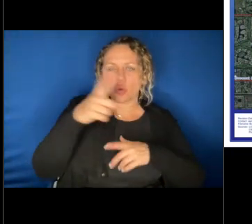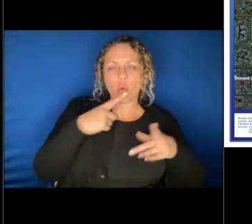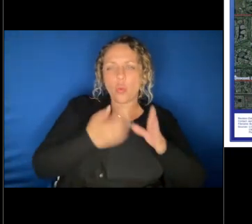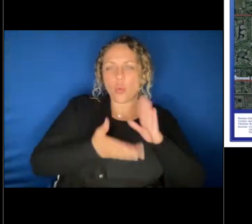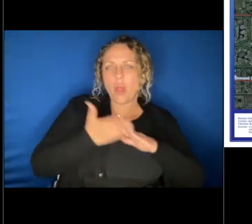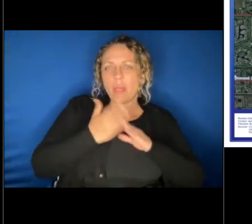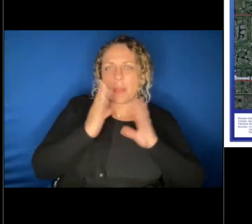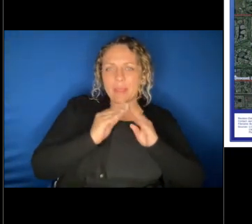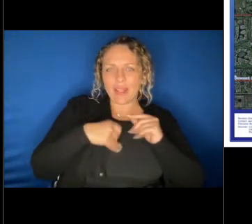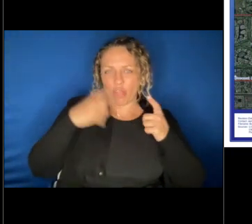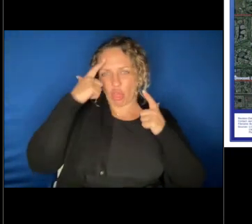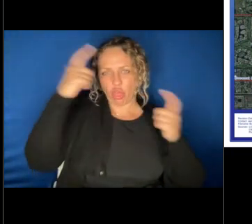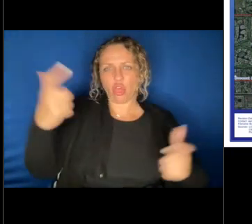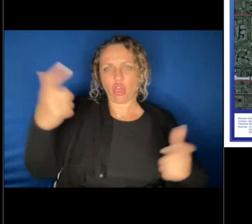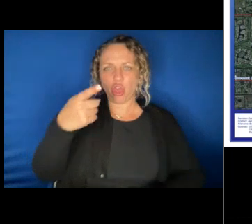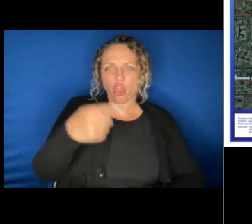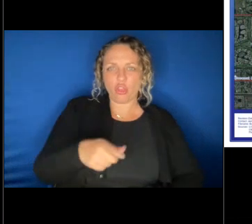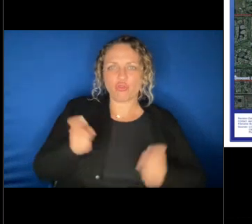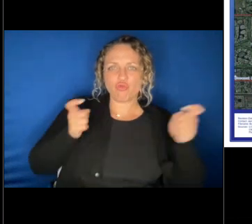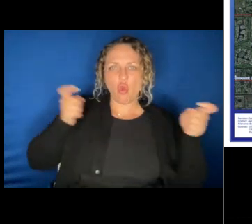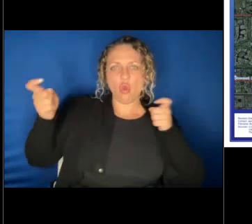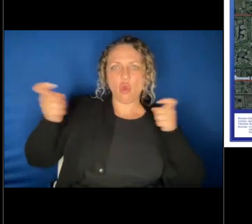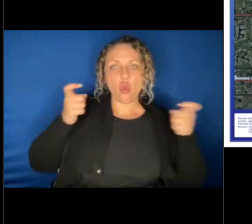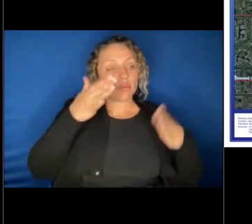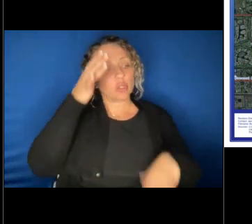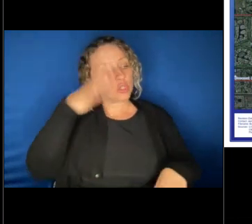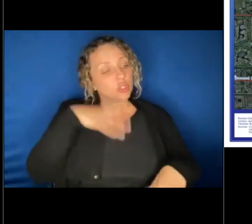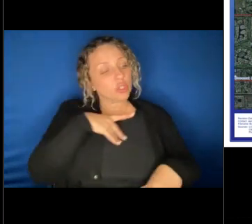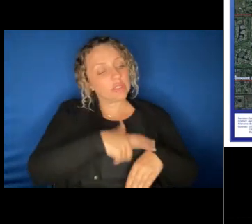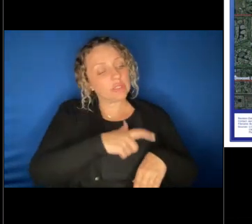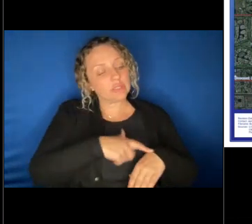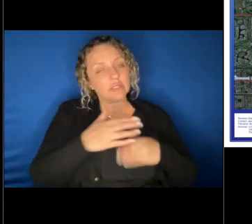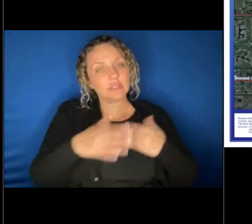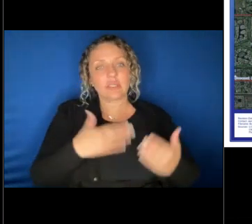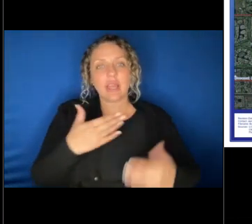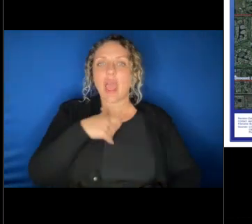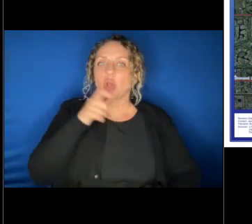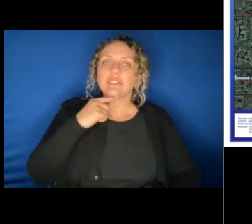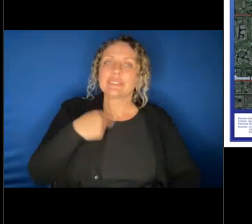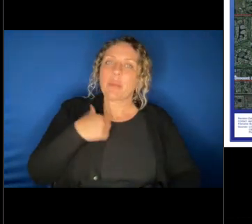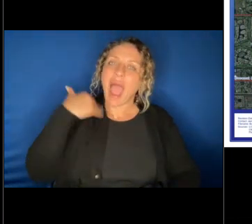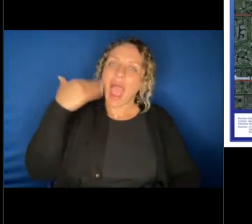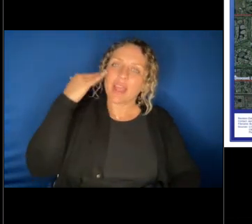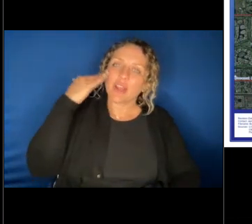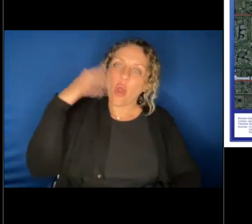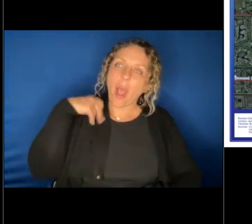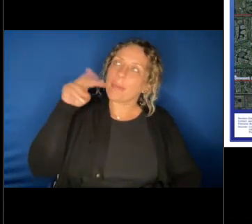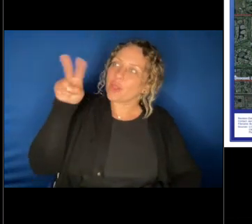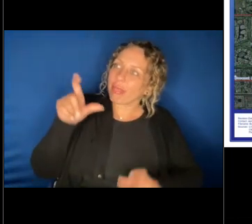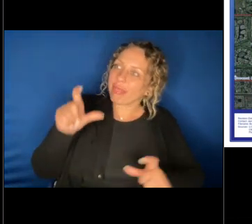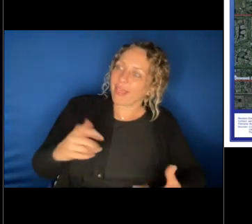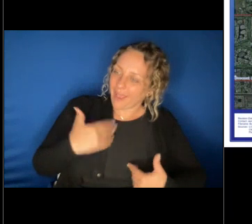think you control everything. Keep going, sir. The time is ticking. I don't need you to tell me. I know that. I'm looking right at the clock.